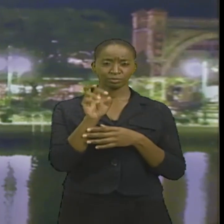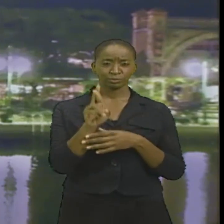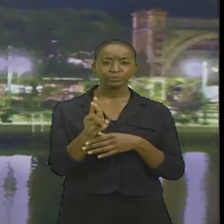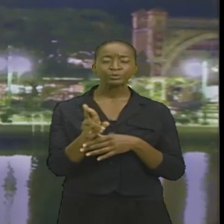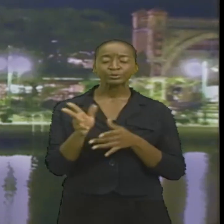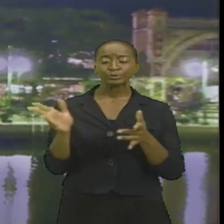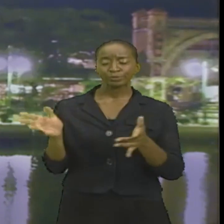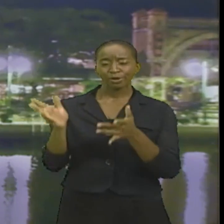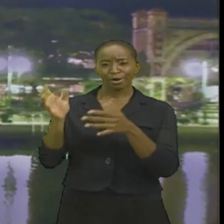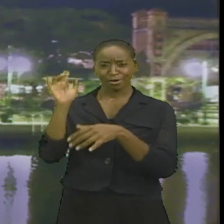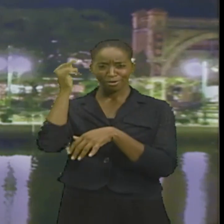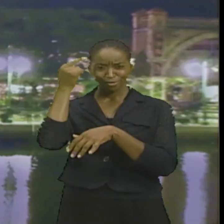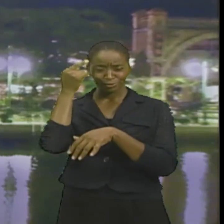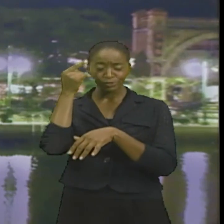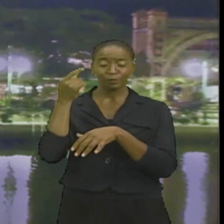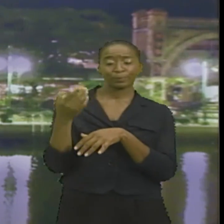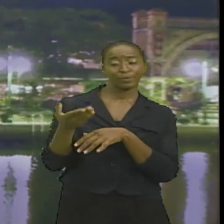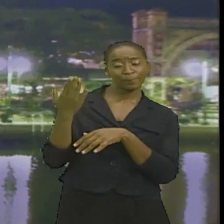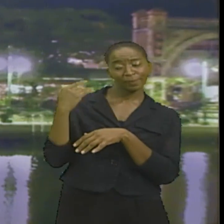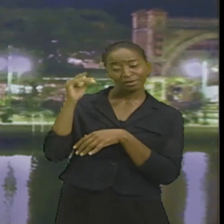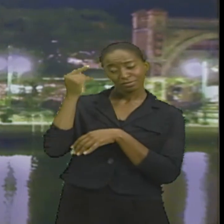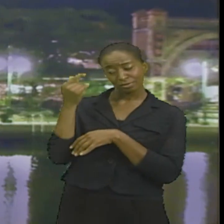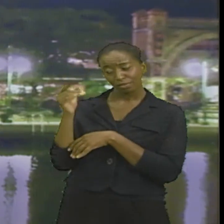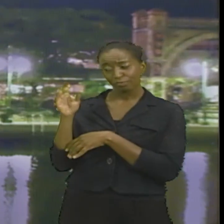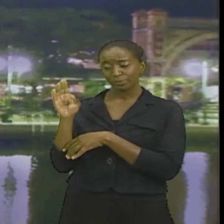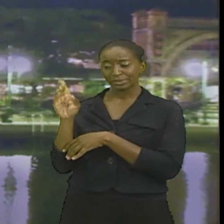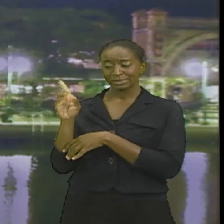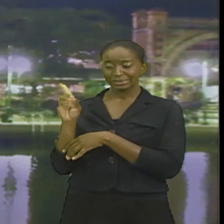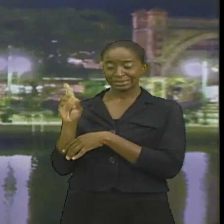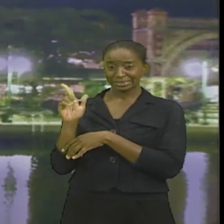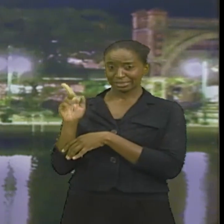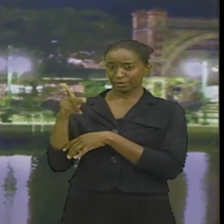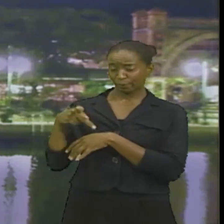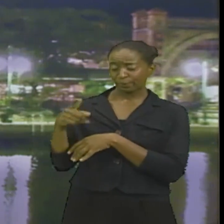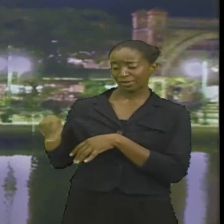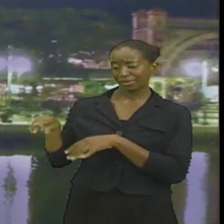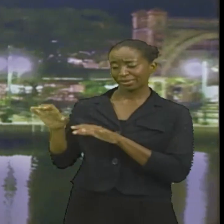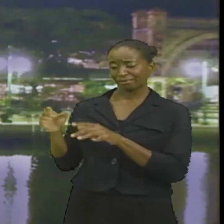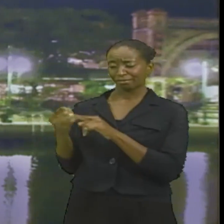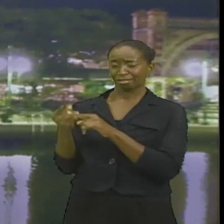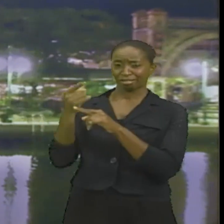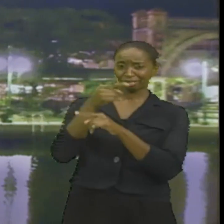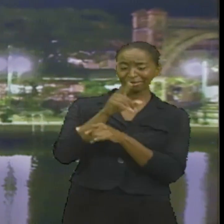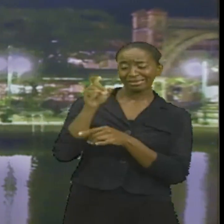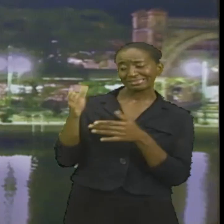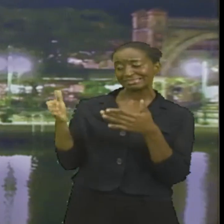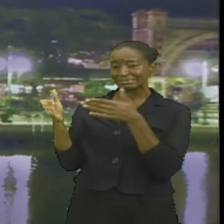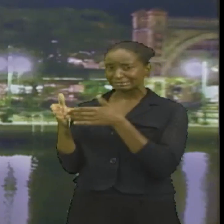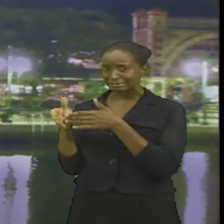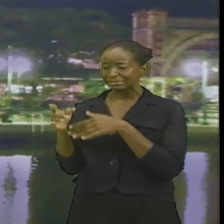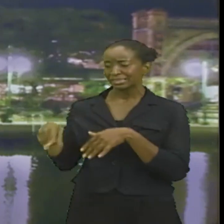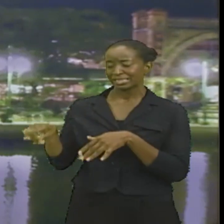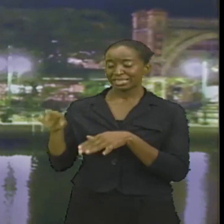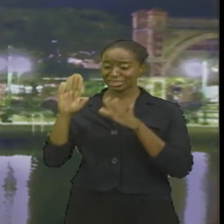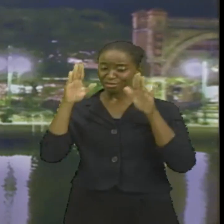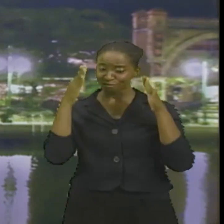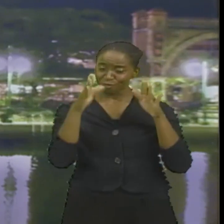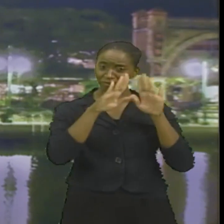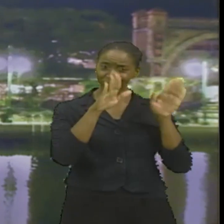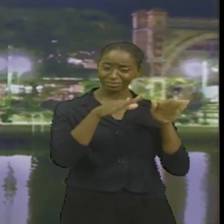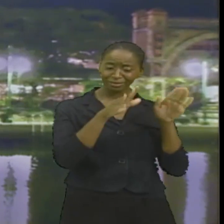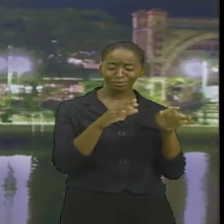is calling on the government to take action against those who committed wrongdoings in the last administration, especially in the area of